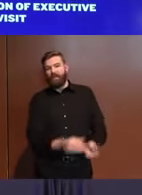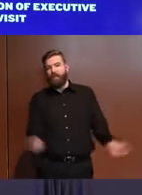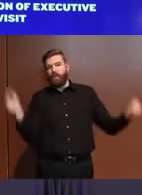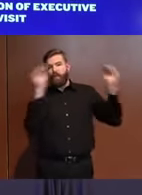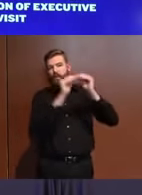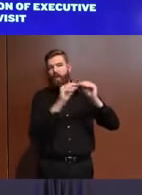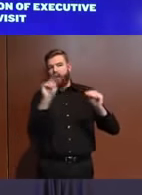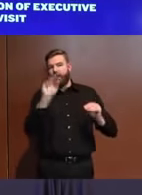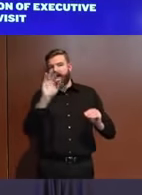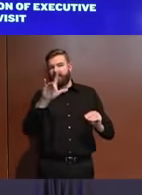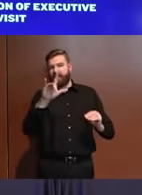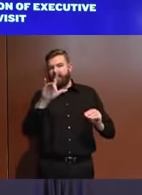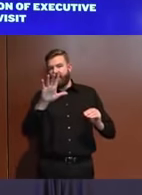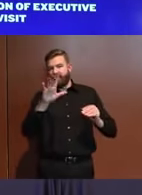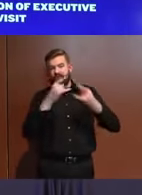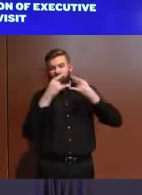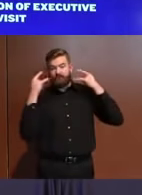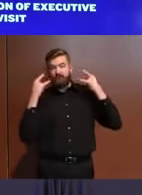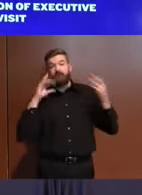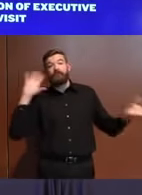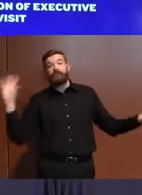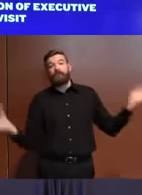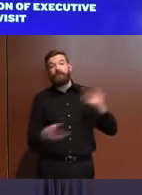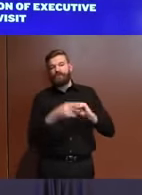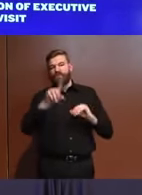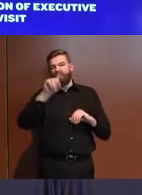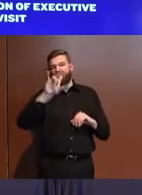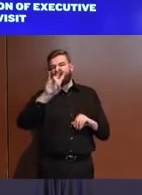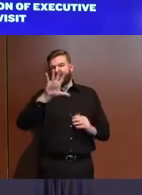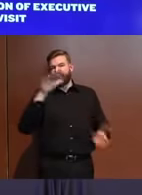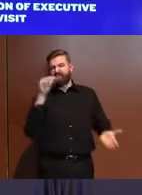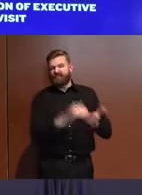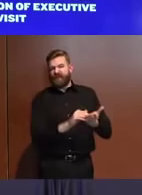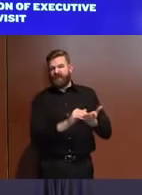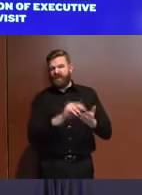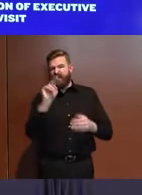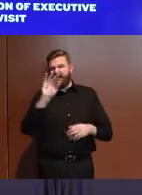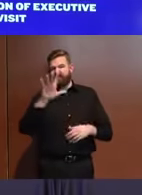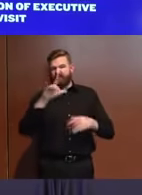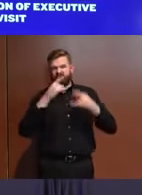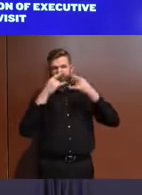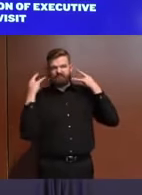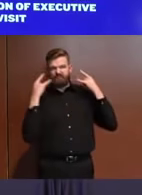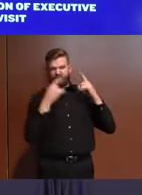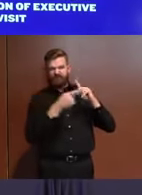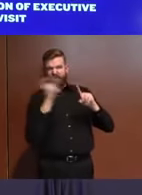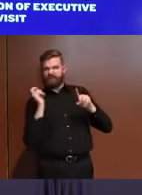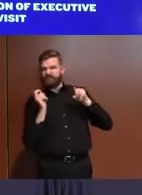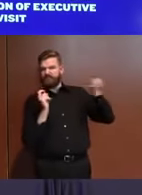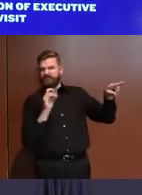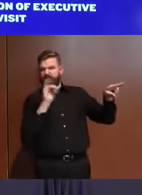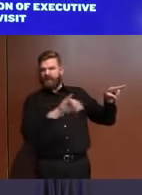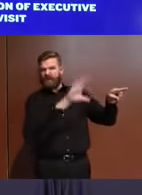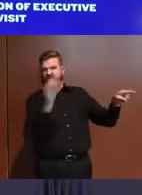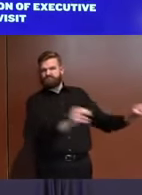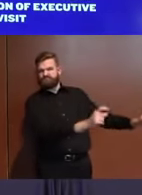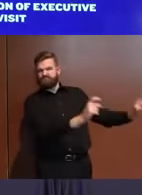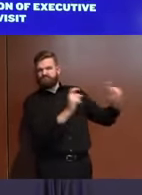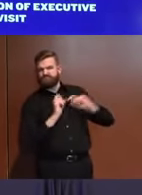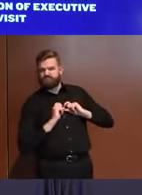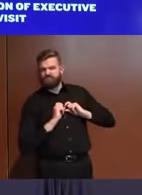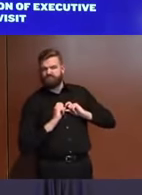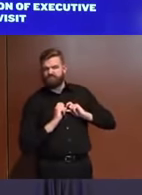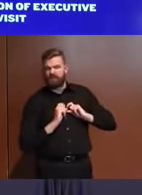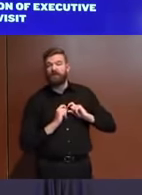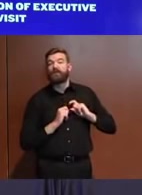of 175,000 N95s. And they are scouring their client system to see if they can unearth